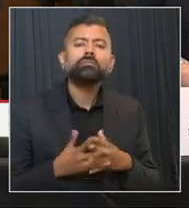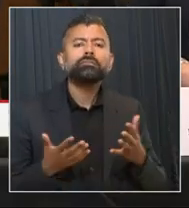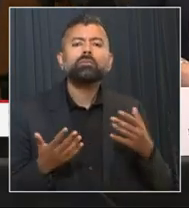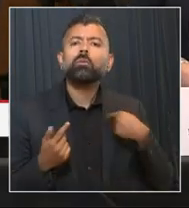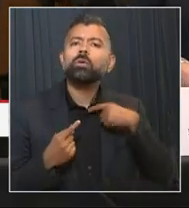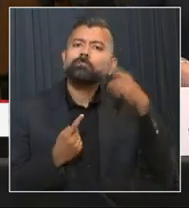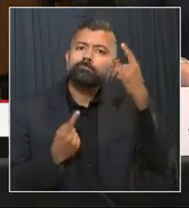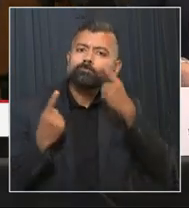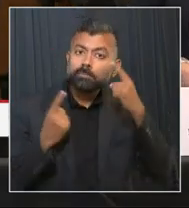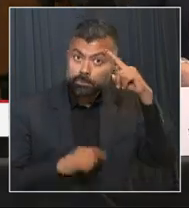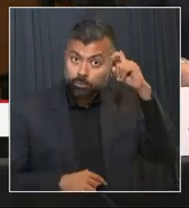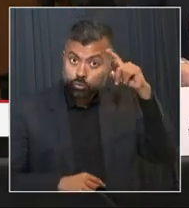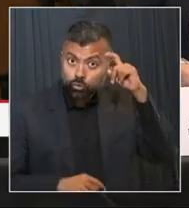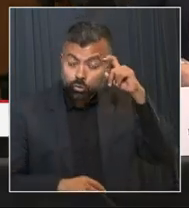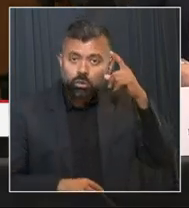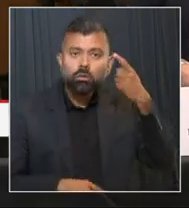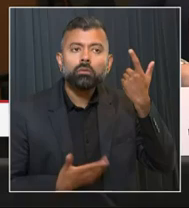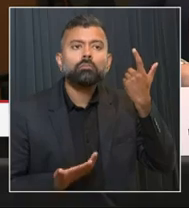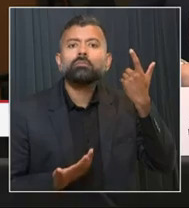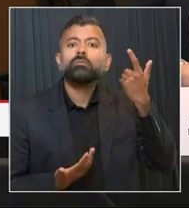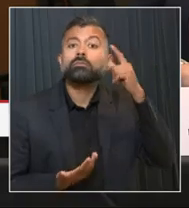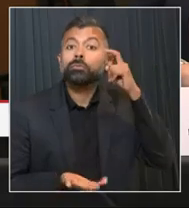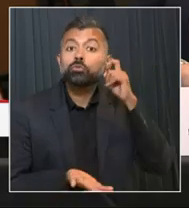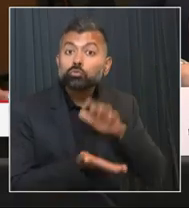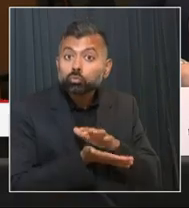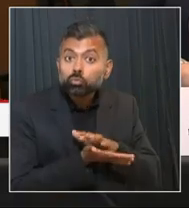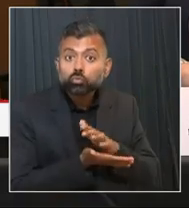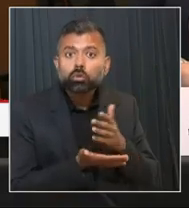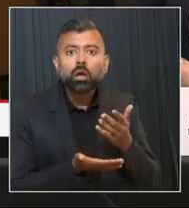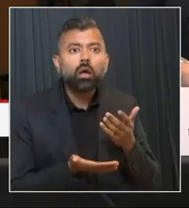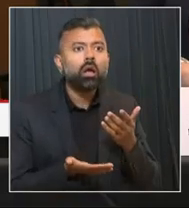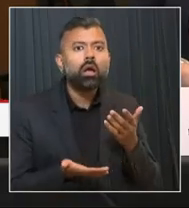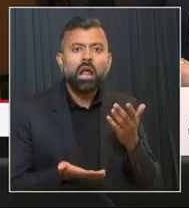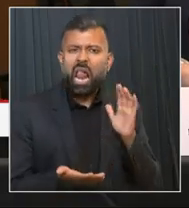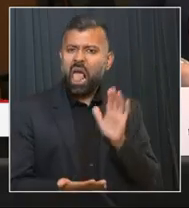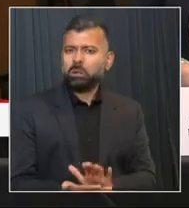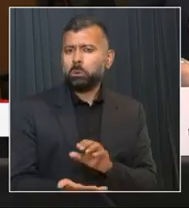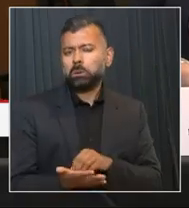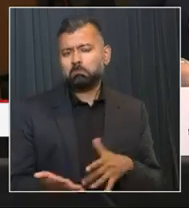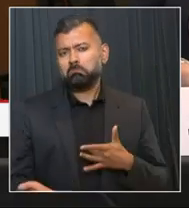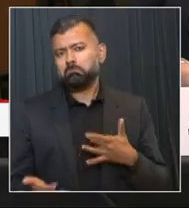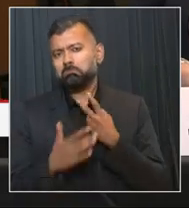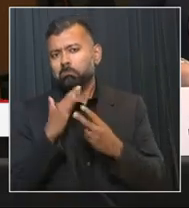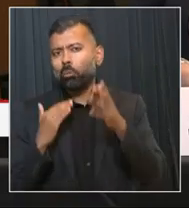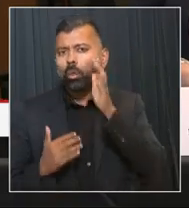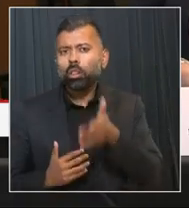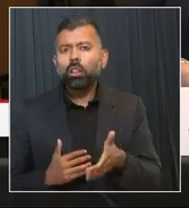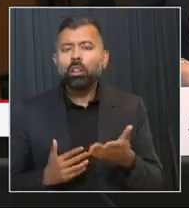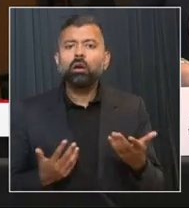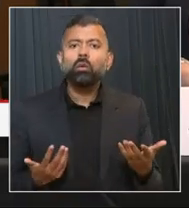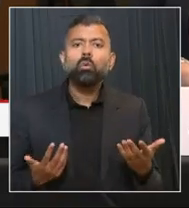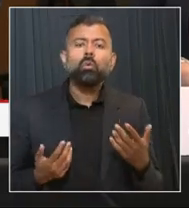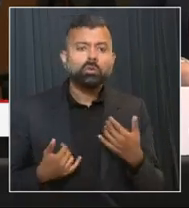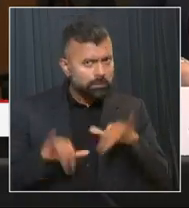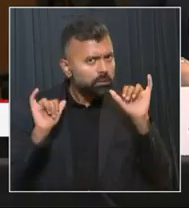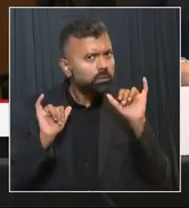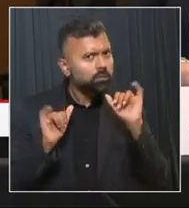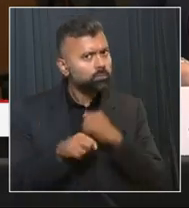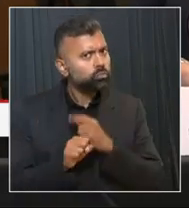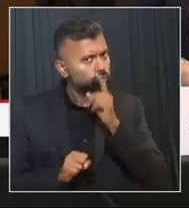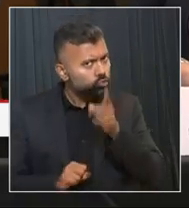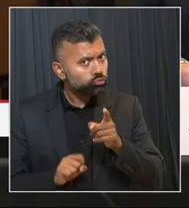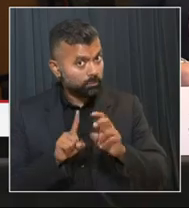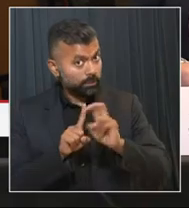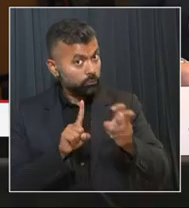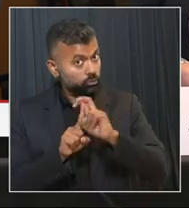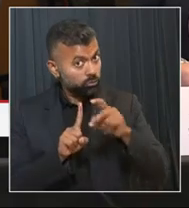lesser routes that we need to cover. So that's our first priority, is making sure that all of our routes are covered for summer school. And then also, because it's on fiscal year and